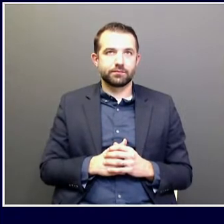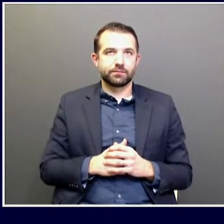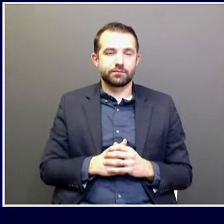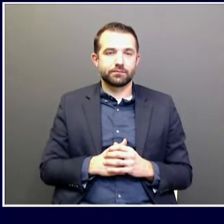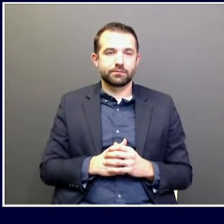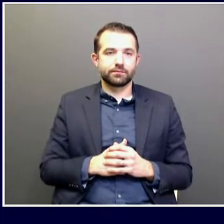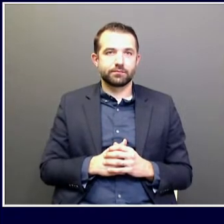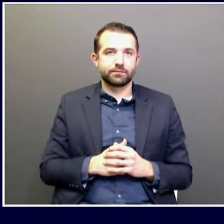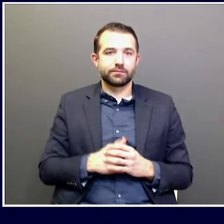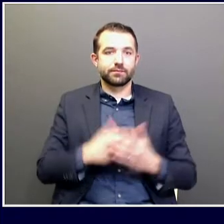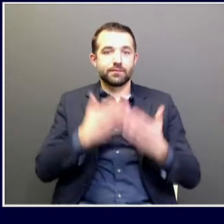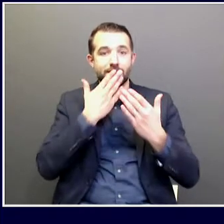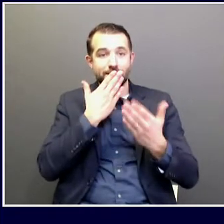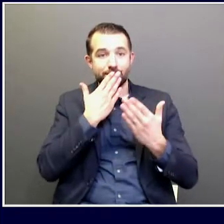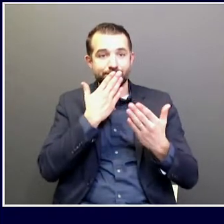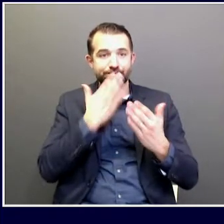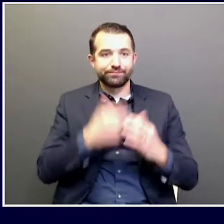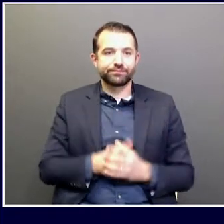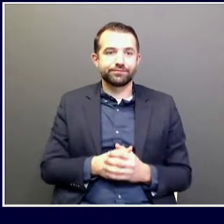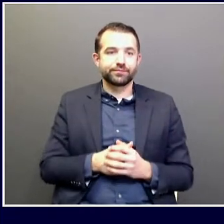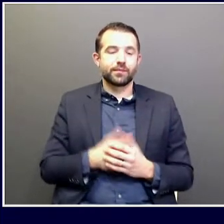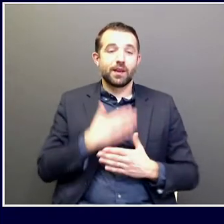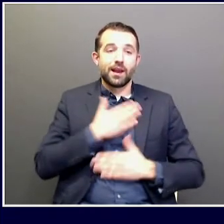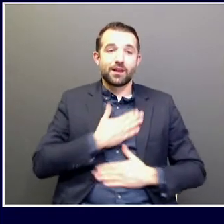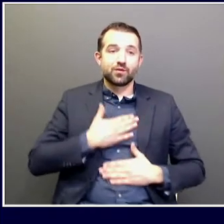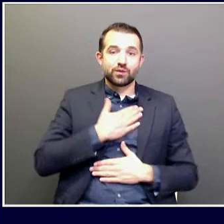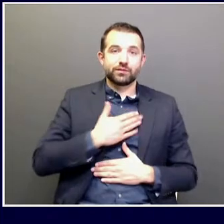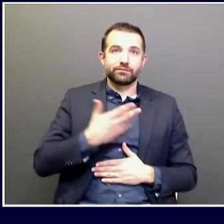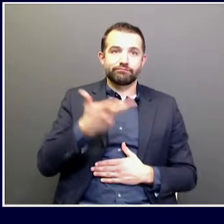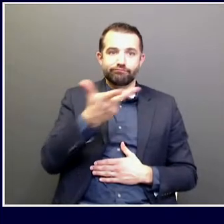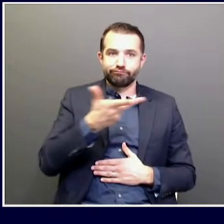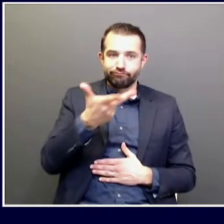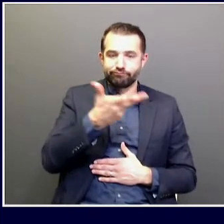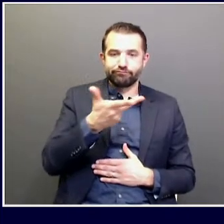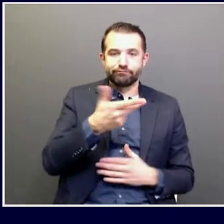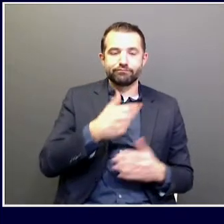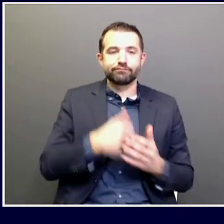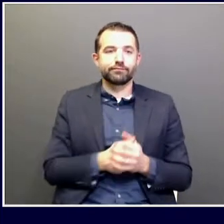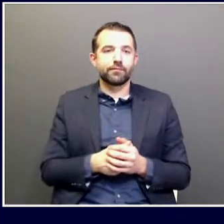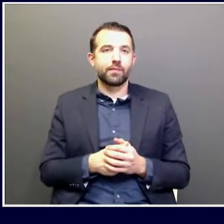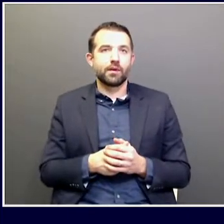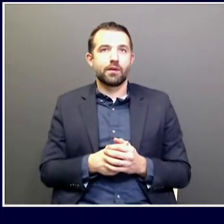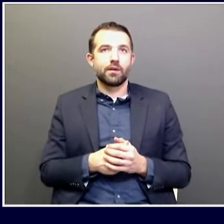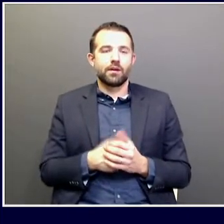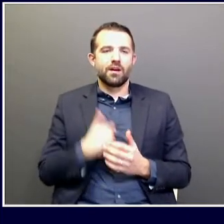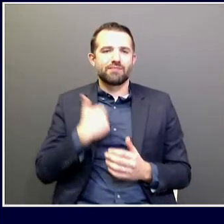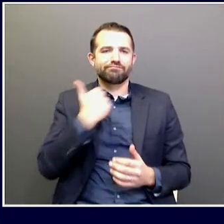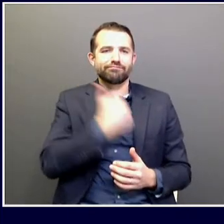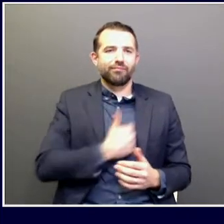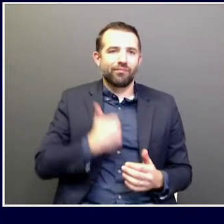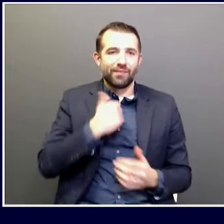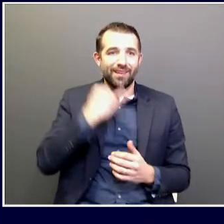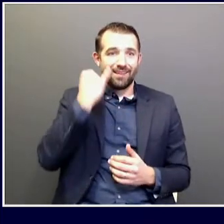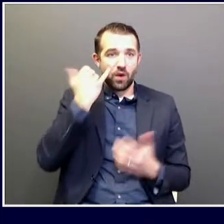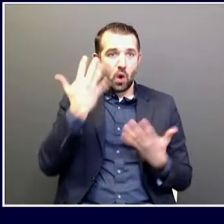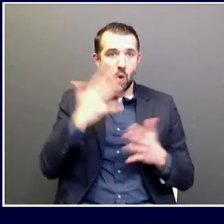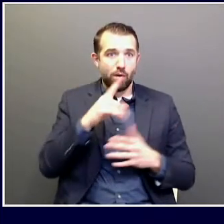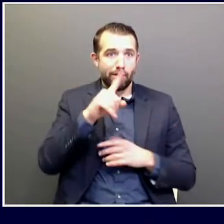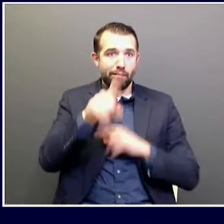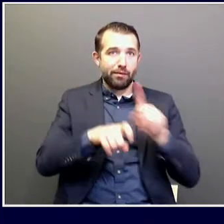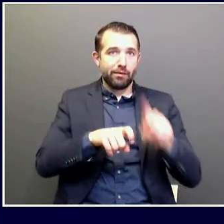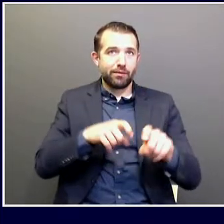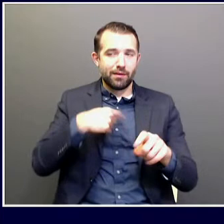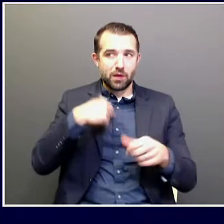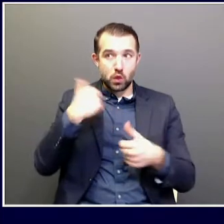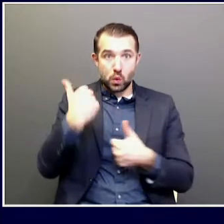Thank you, Dr. Shah, Governor Mills, and Commissioner Lambrou. I apologize if this was addressed already, but yesterday the CDC